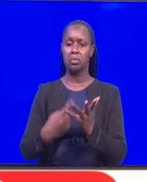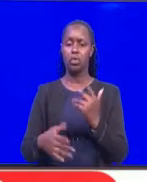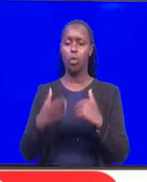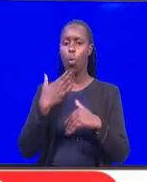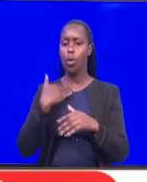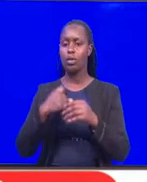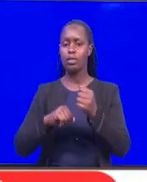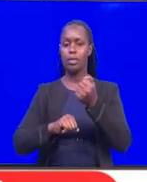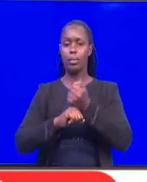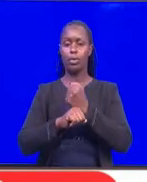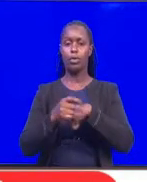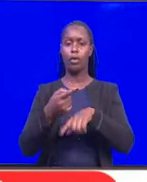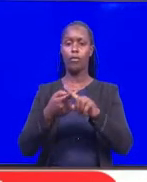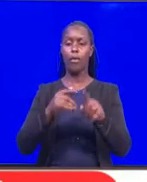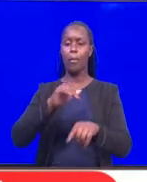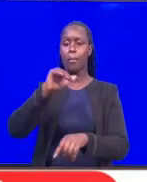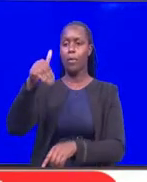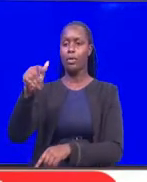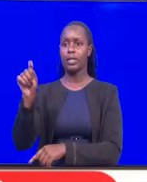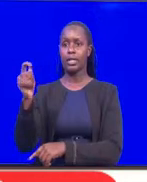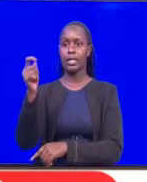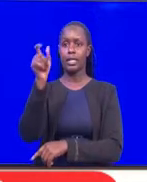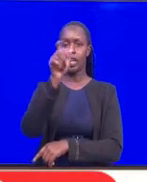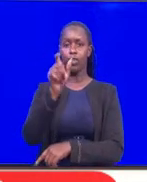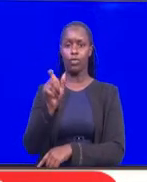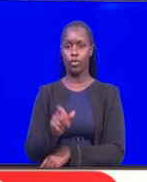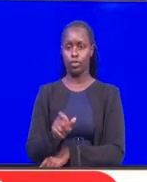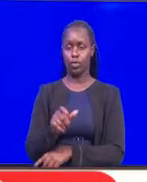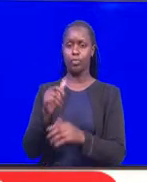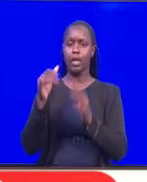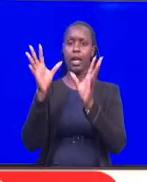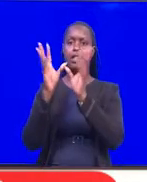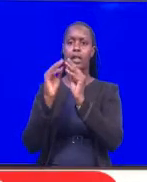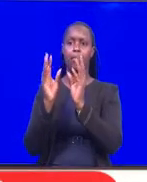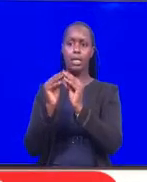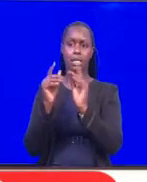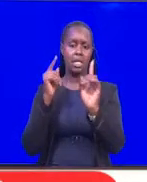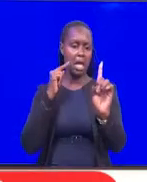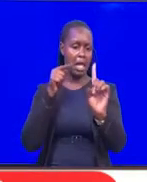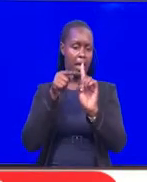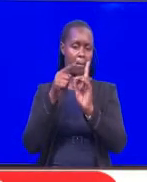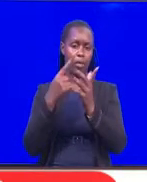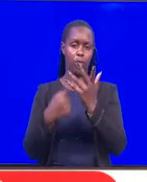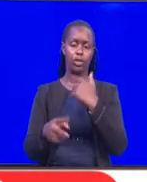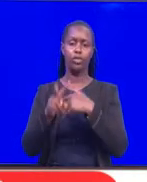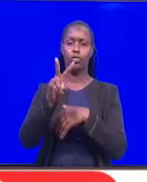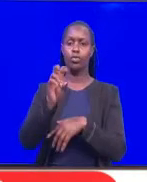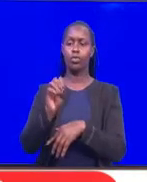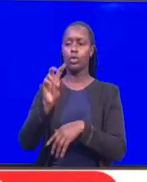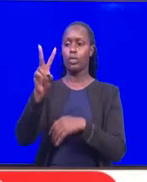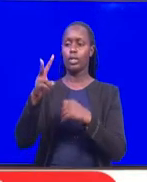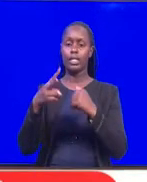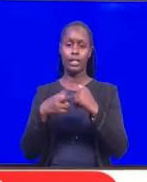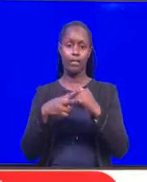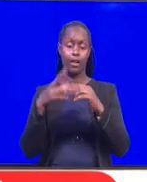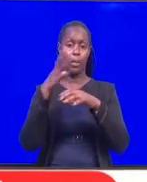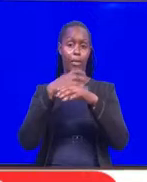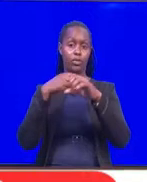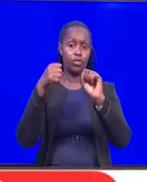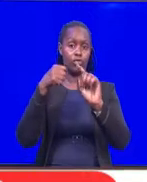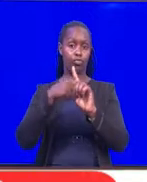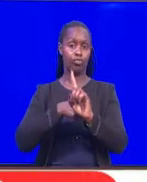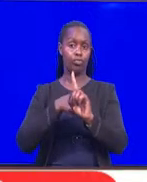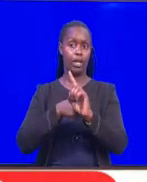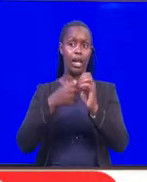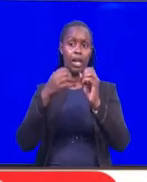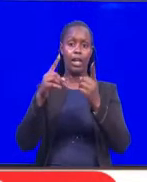Mount Kenya region. The Ruaka meeting, part of Kalonzo's 2027 presidential bid in case he succeeds as Mio leader Raila